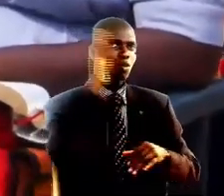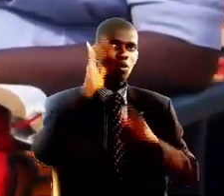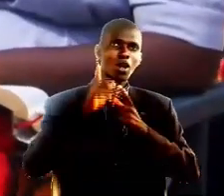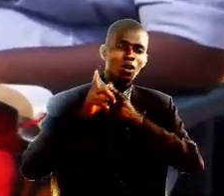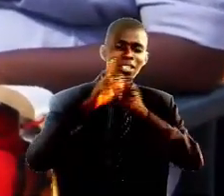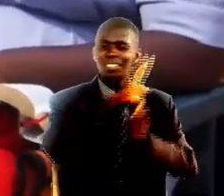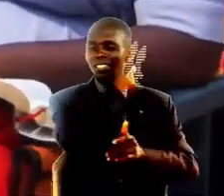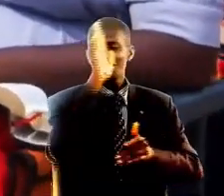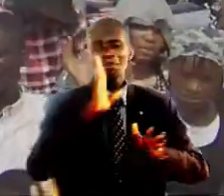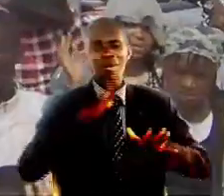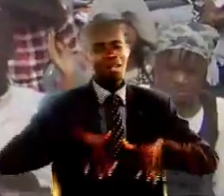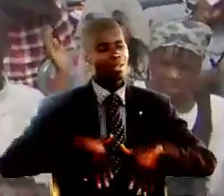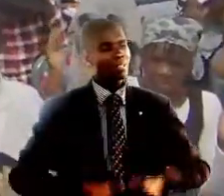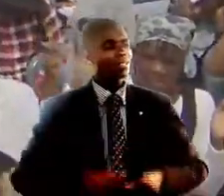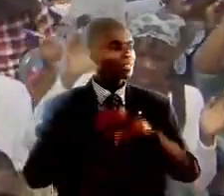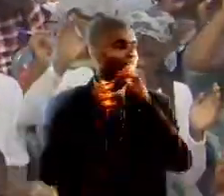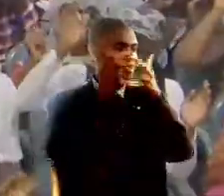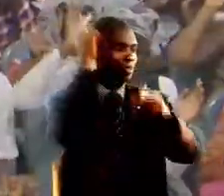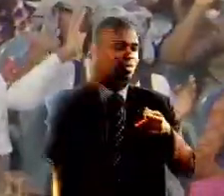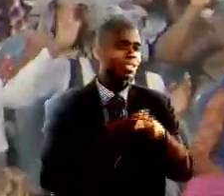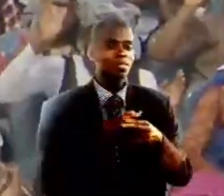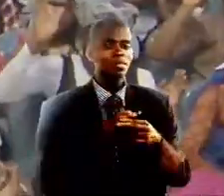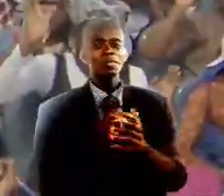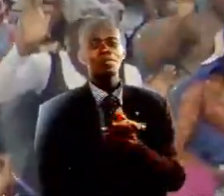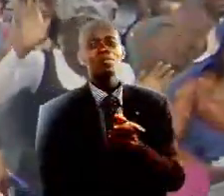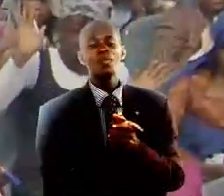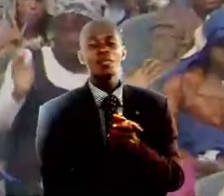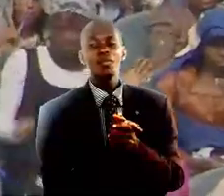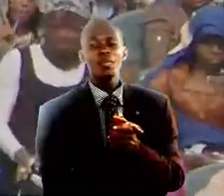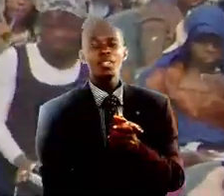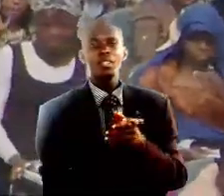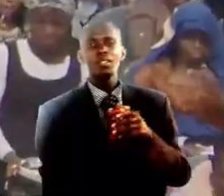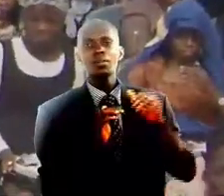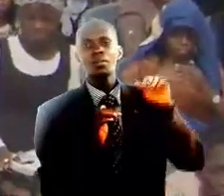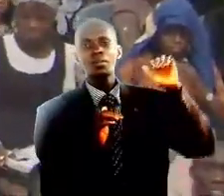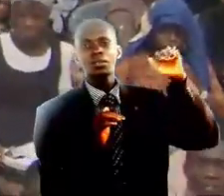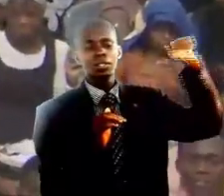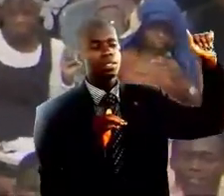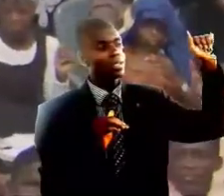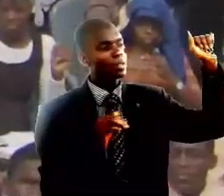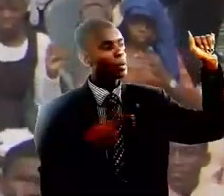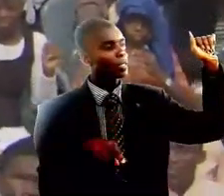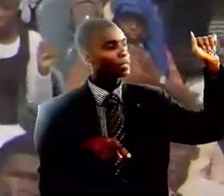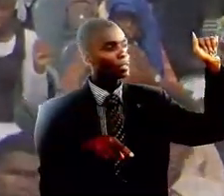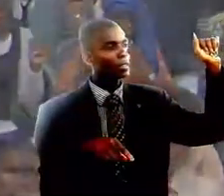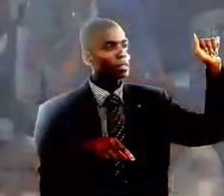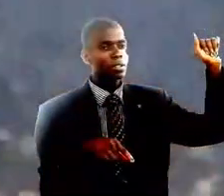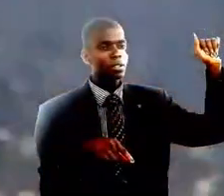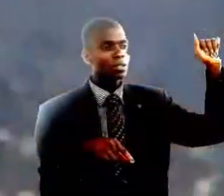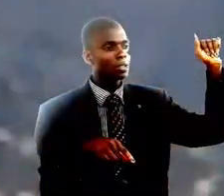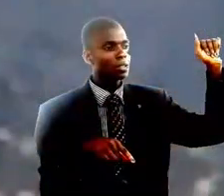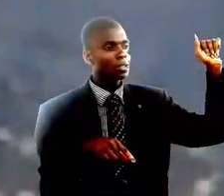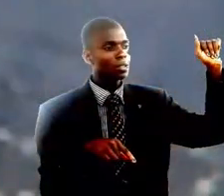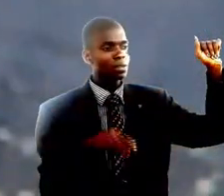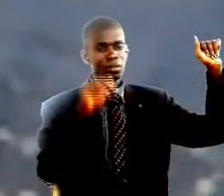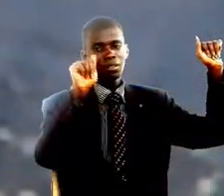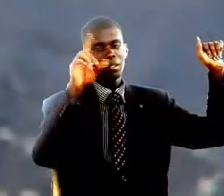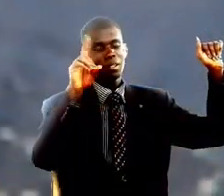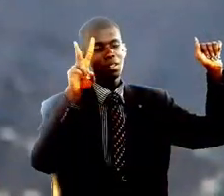be tired in Jesus' name. Is A your advocate? Is S